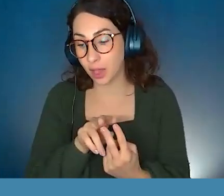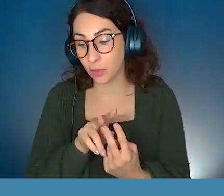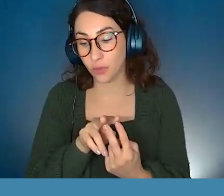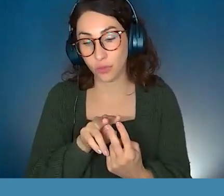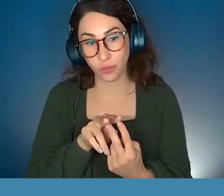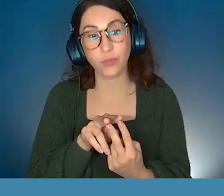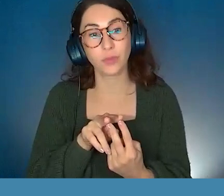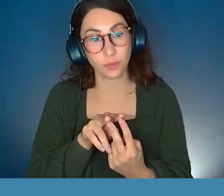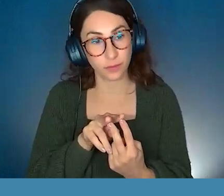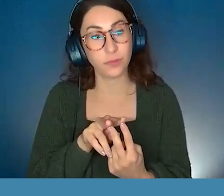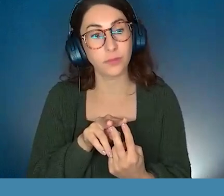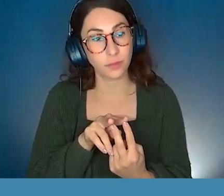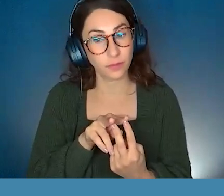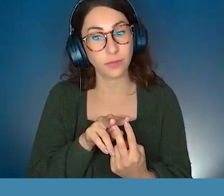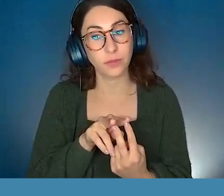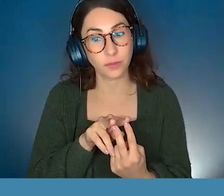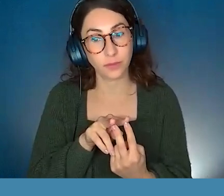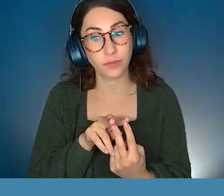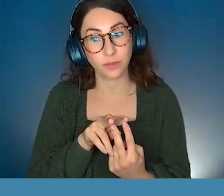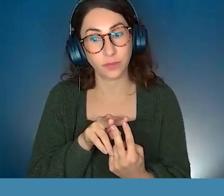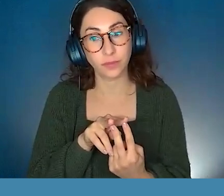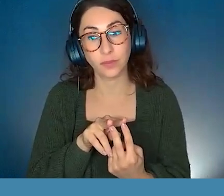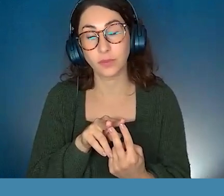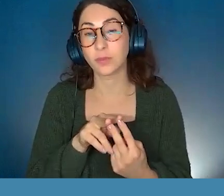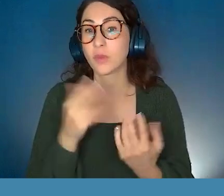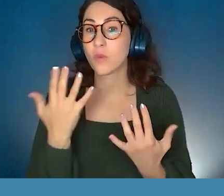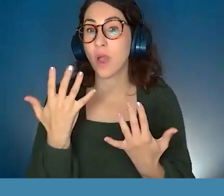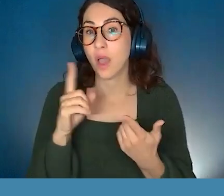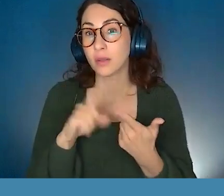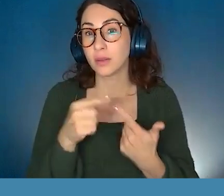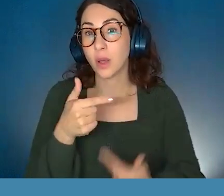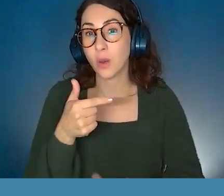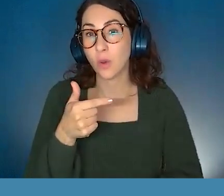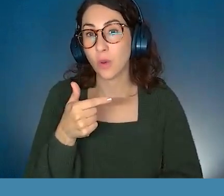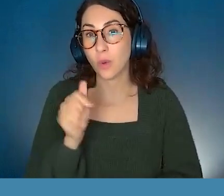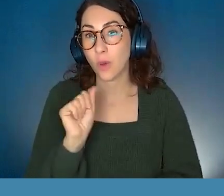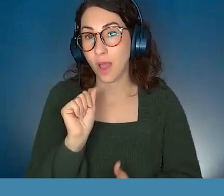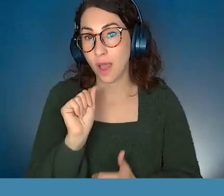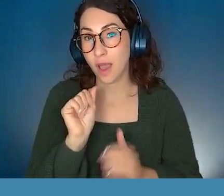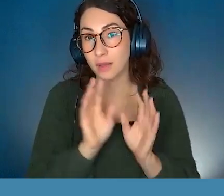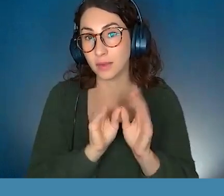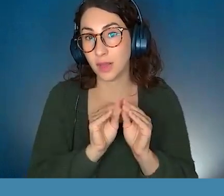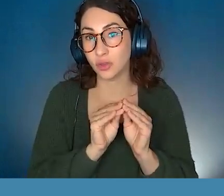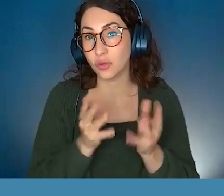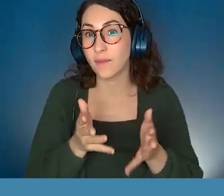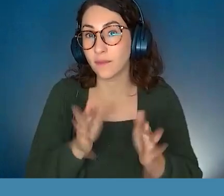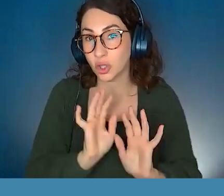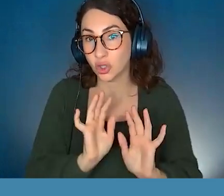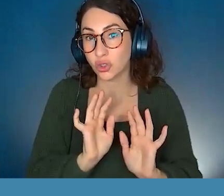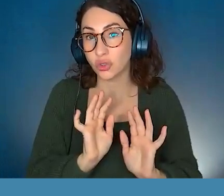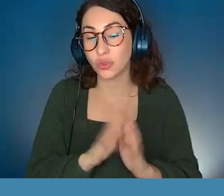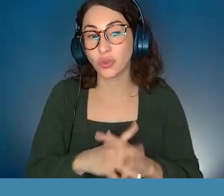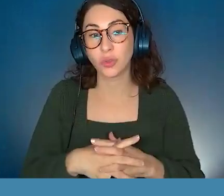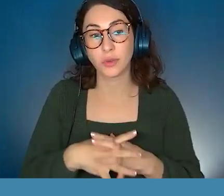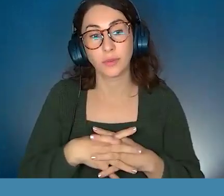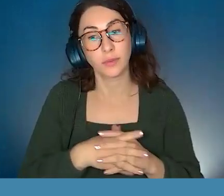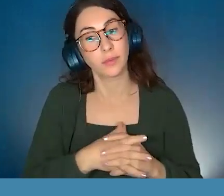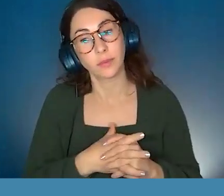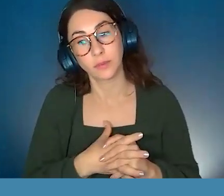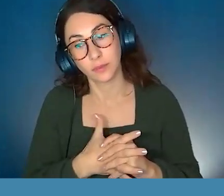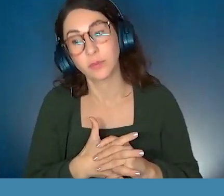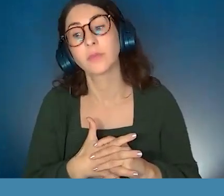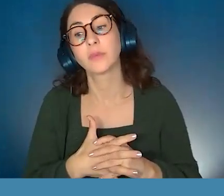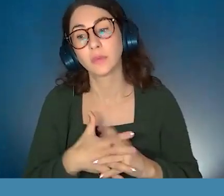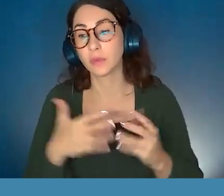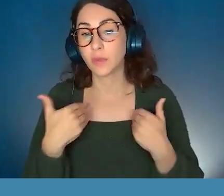wait until after the question answer session to complete this if you'd like. So we've got a